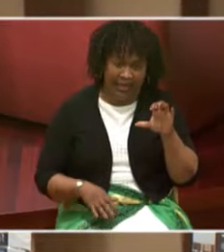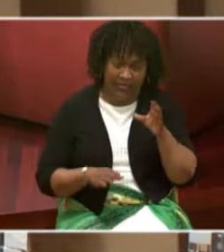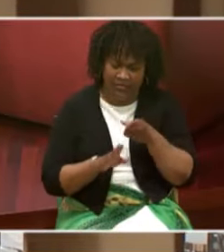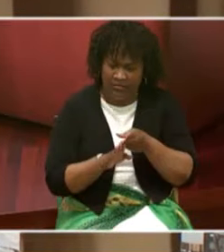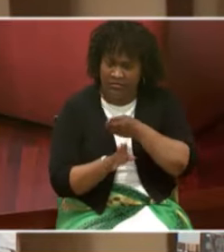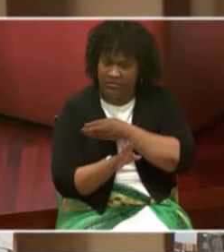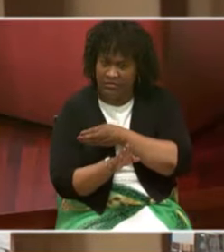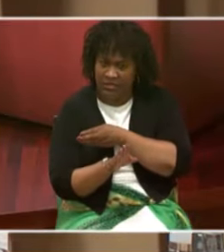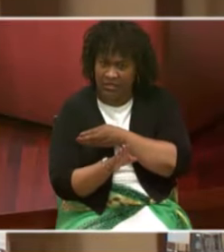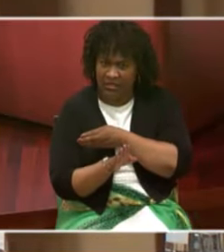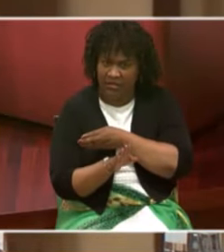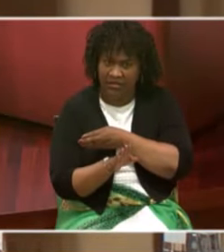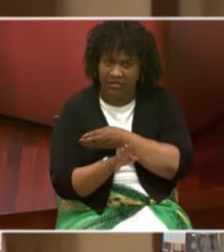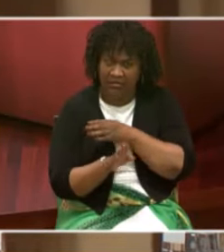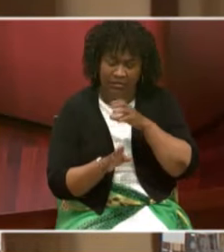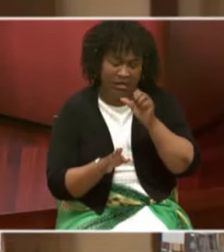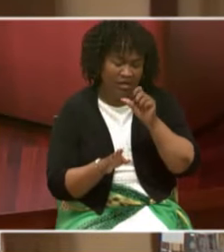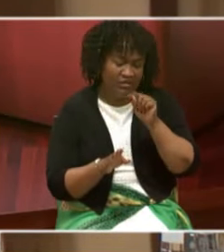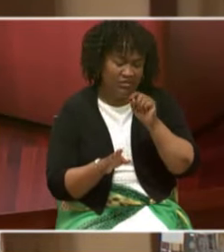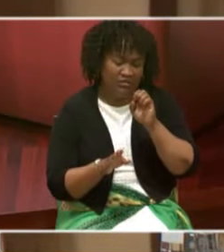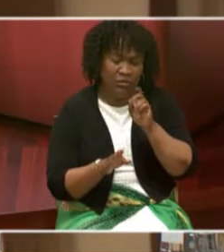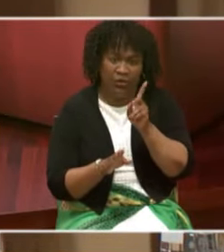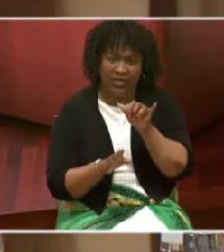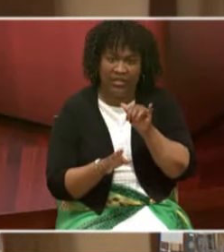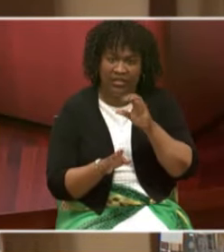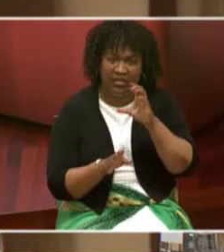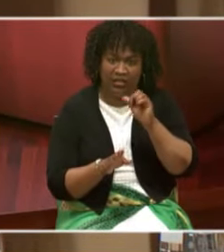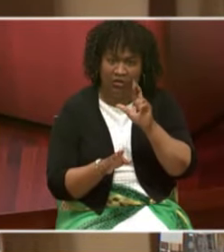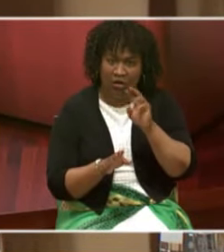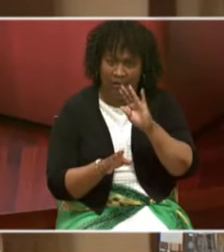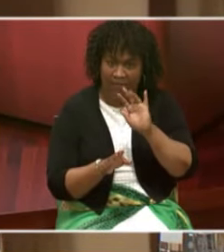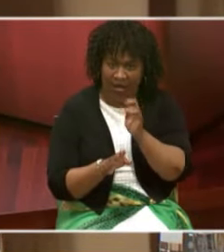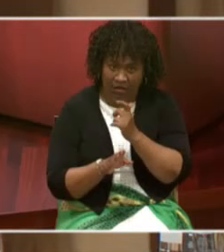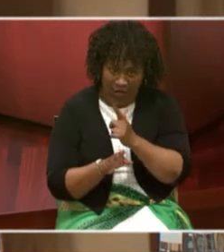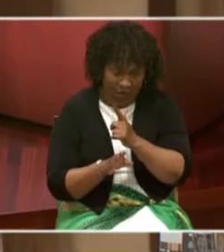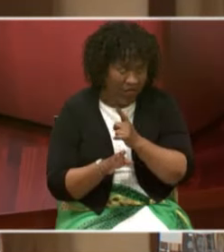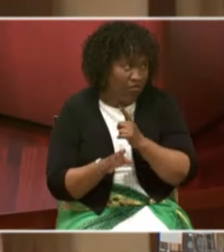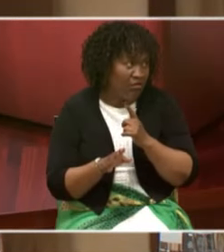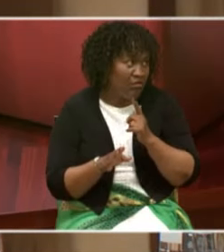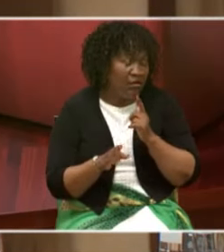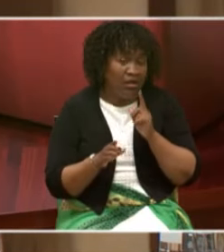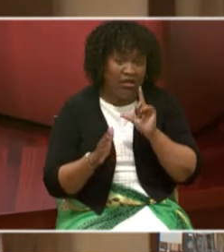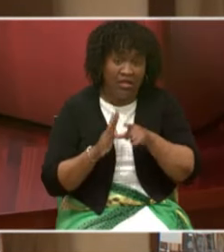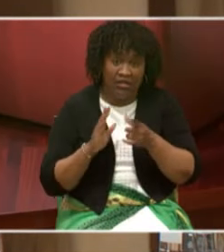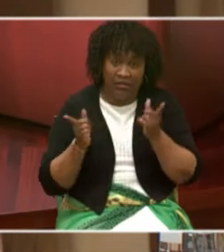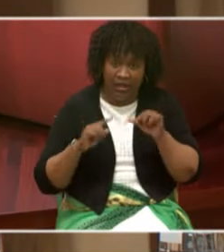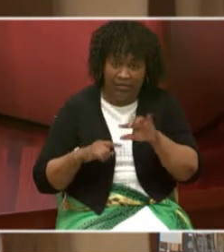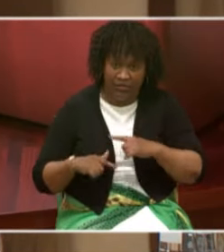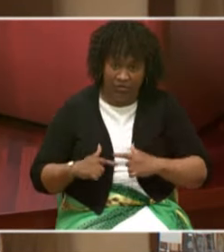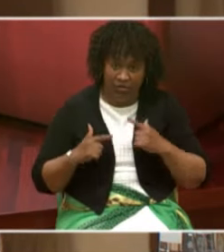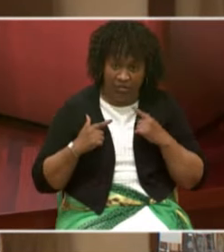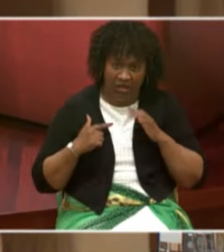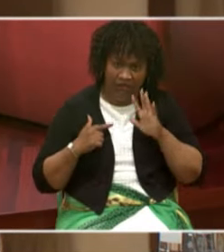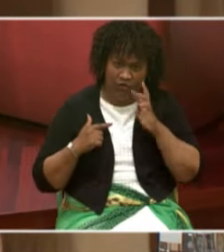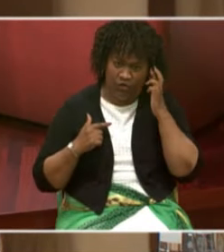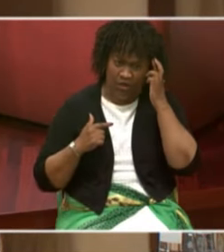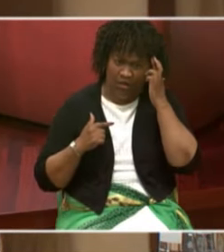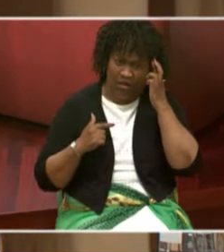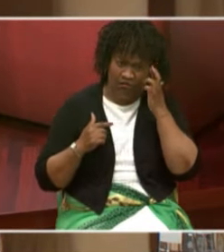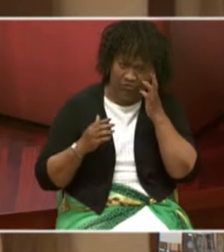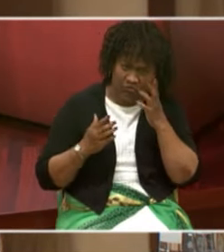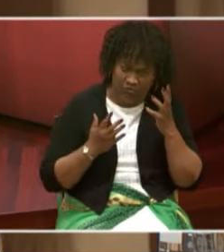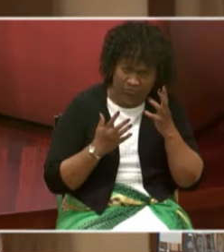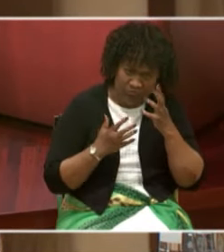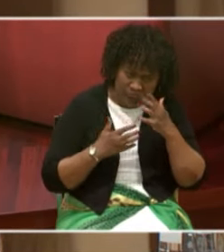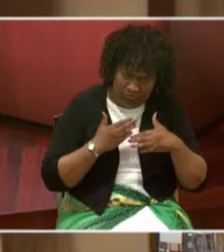accept the philosophy and the discipline of nonviolence? I heard people say, yes, I will practice the philosophy